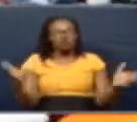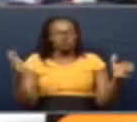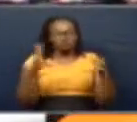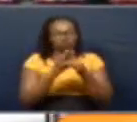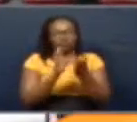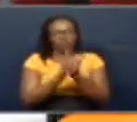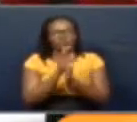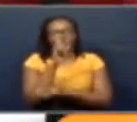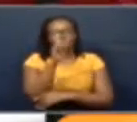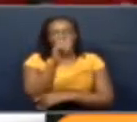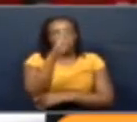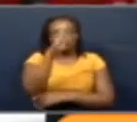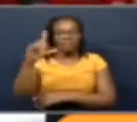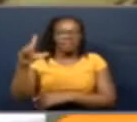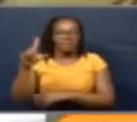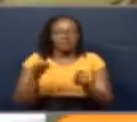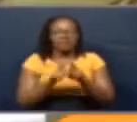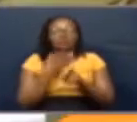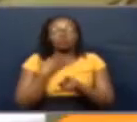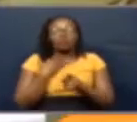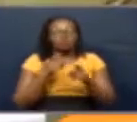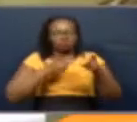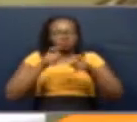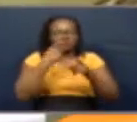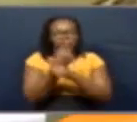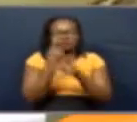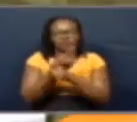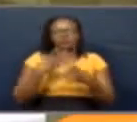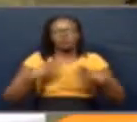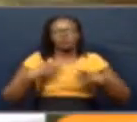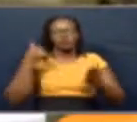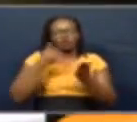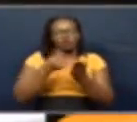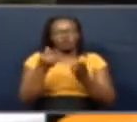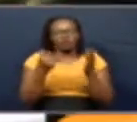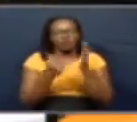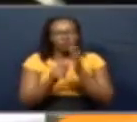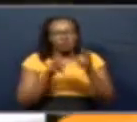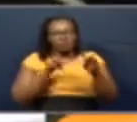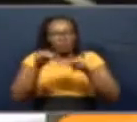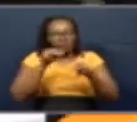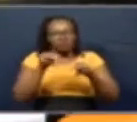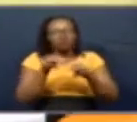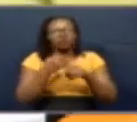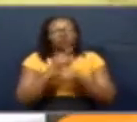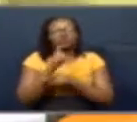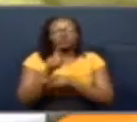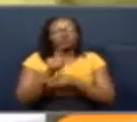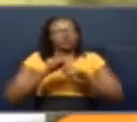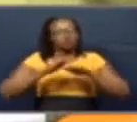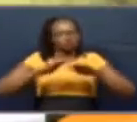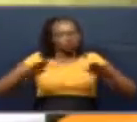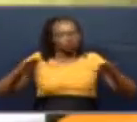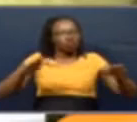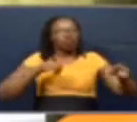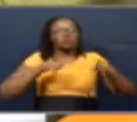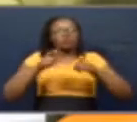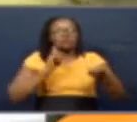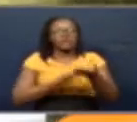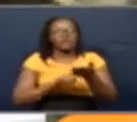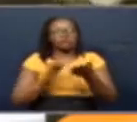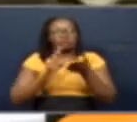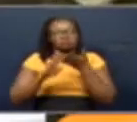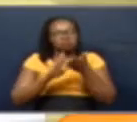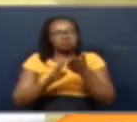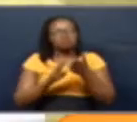parliament also seek to coordinate various agencies involved in disaster management to ensure seamless response to emergencies whenever they strike.